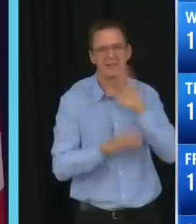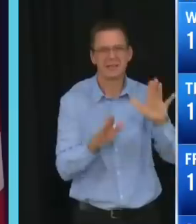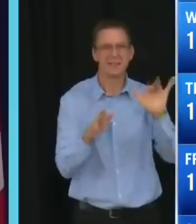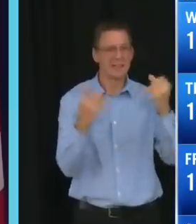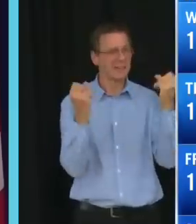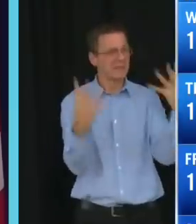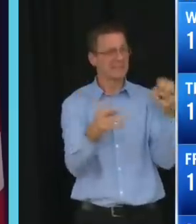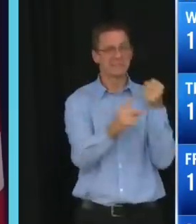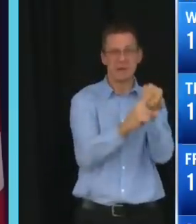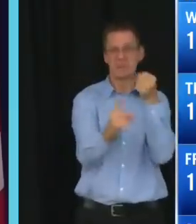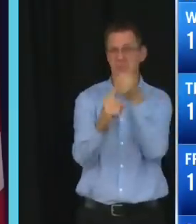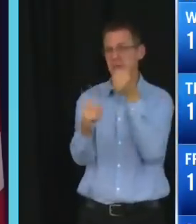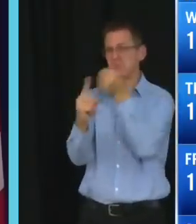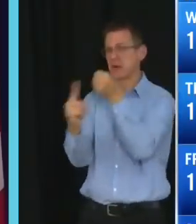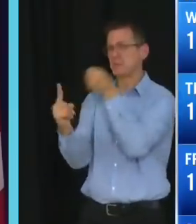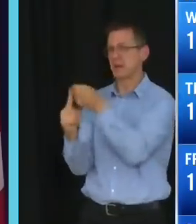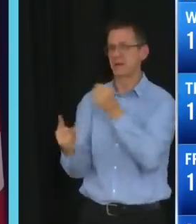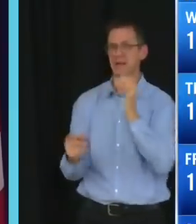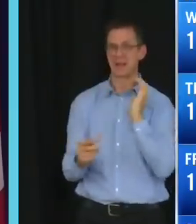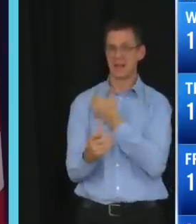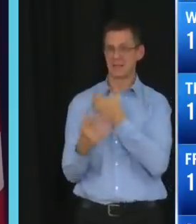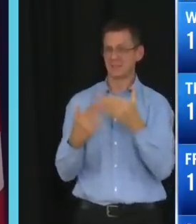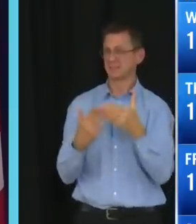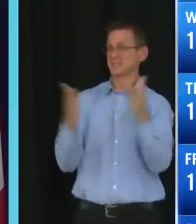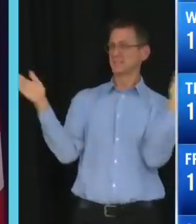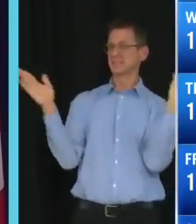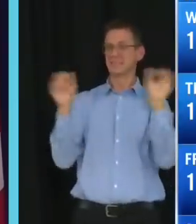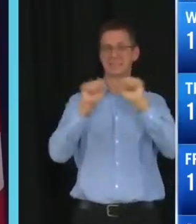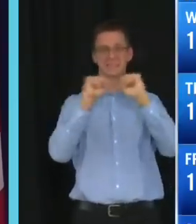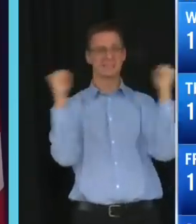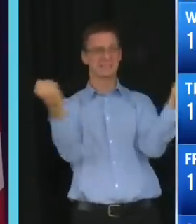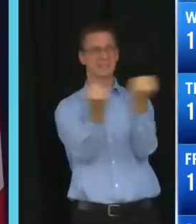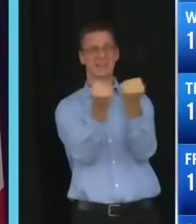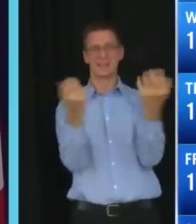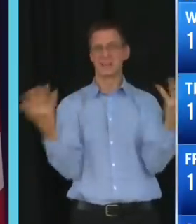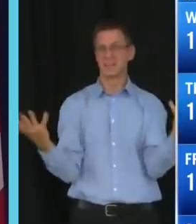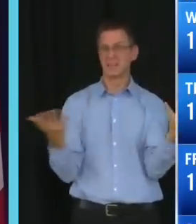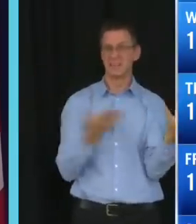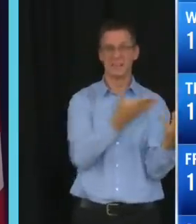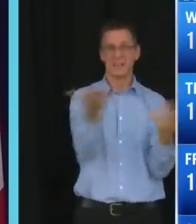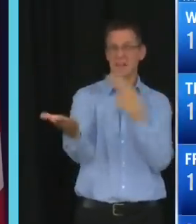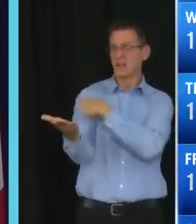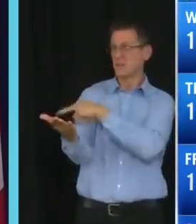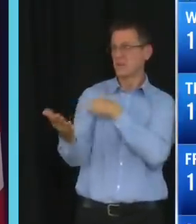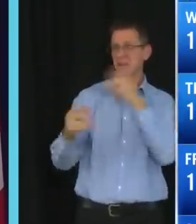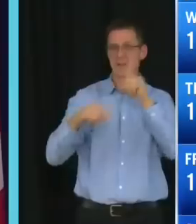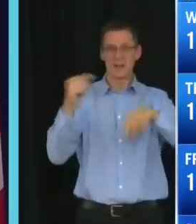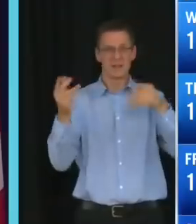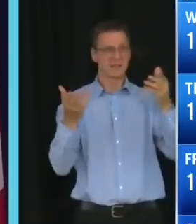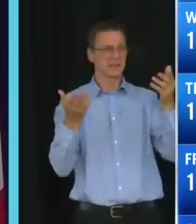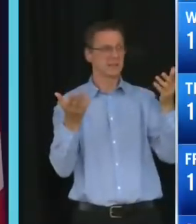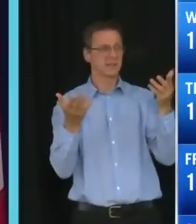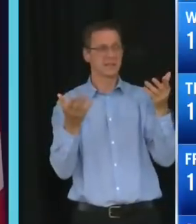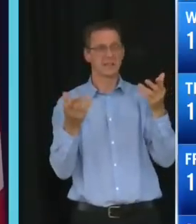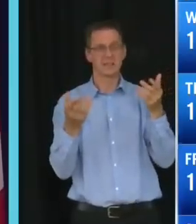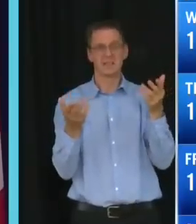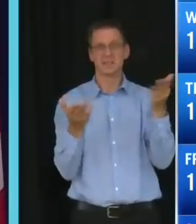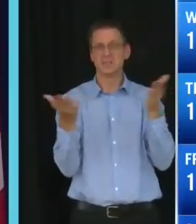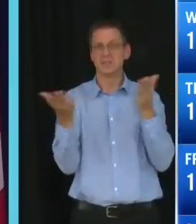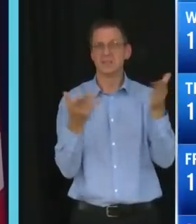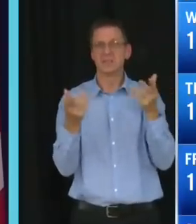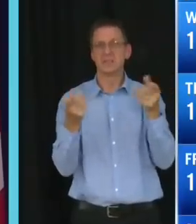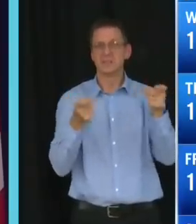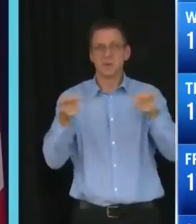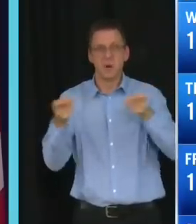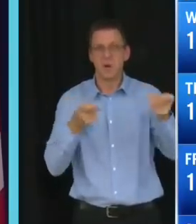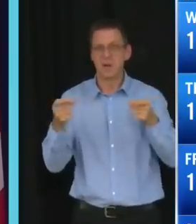society and for the ability of our hospitals to cope. COVID is hitting Alberta harder than anywhere in Canada because we have the lowest rate